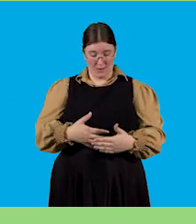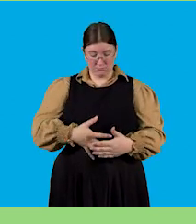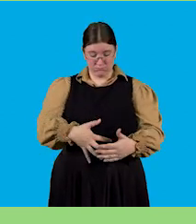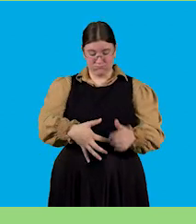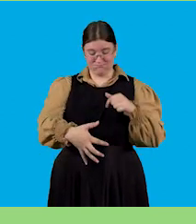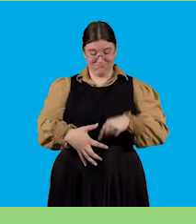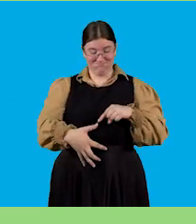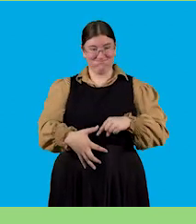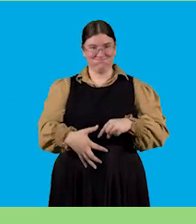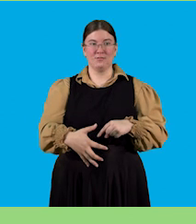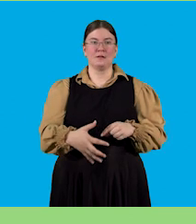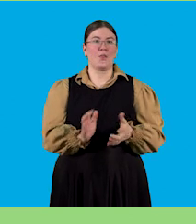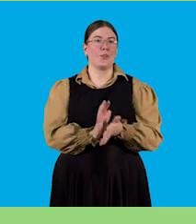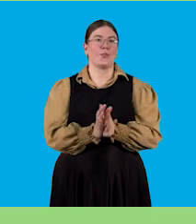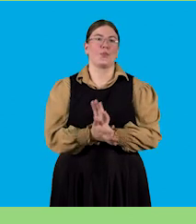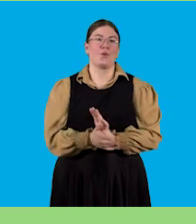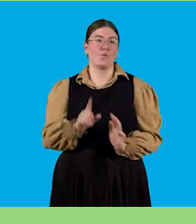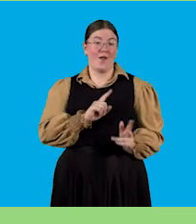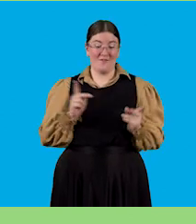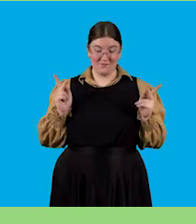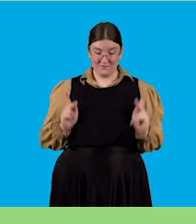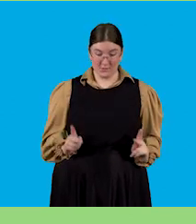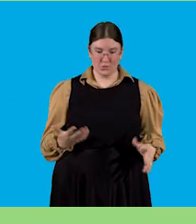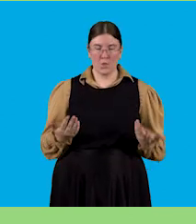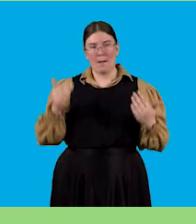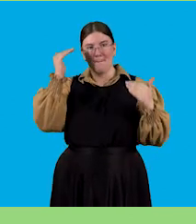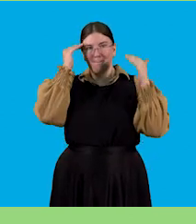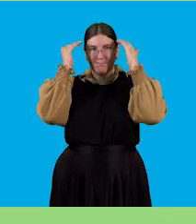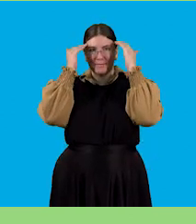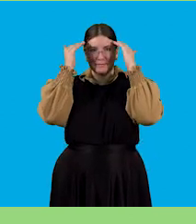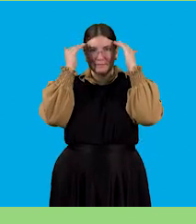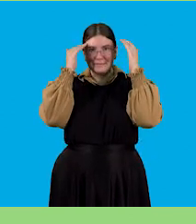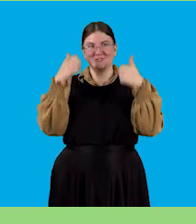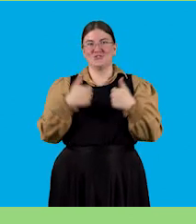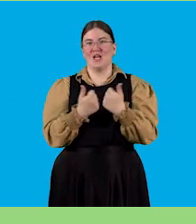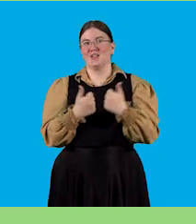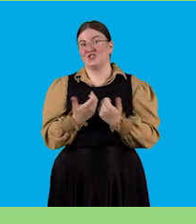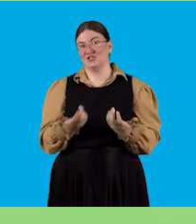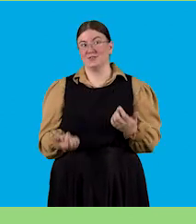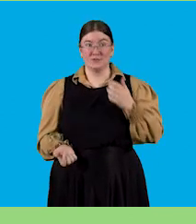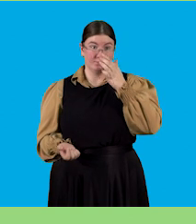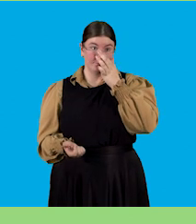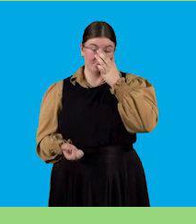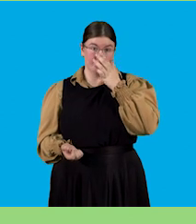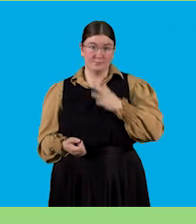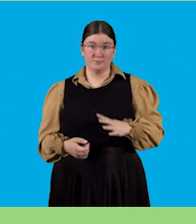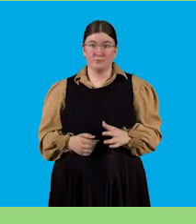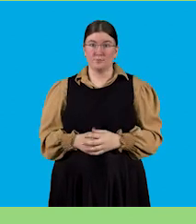unborn baby. The defects include physical and mental challenges.